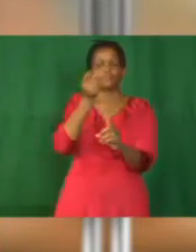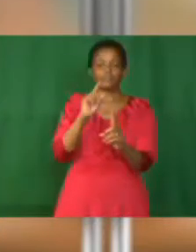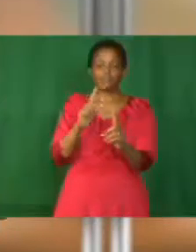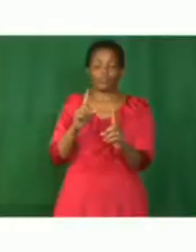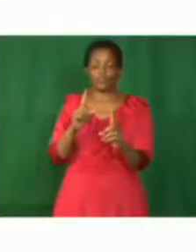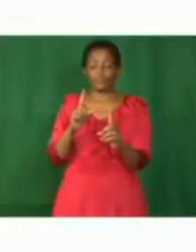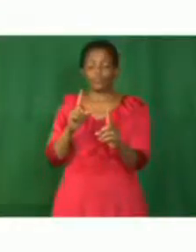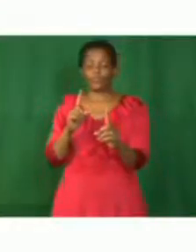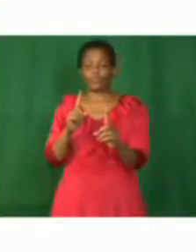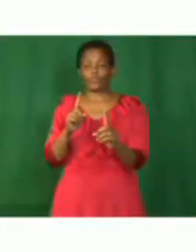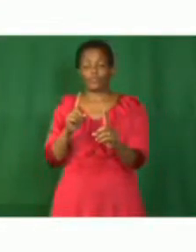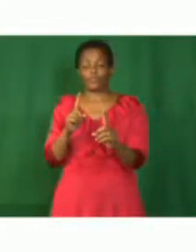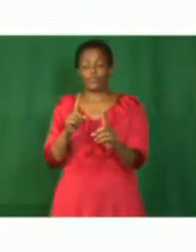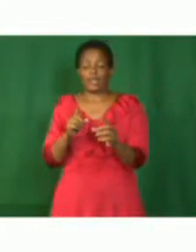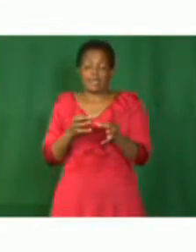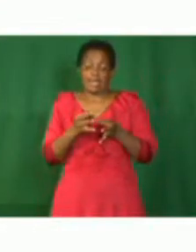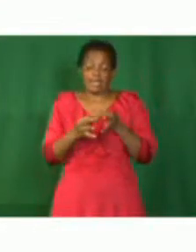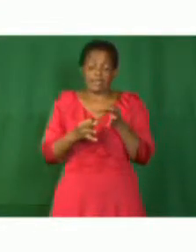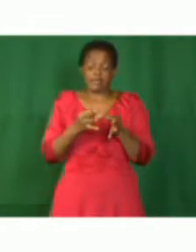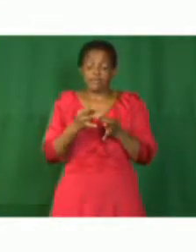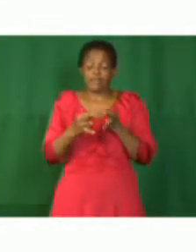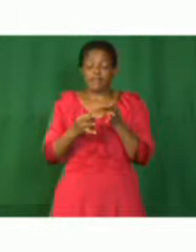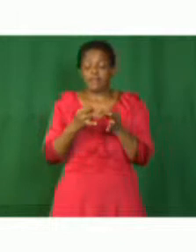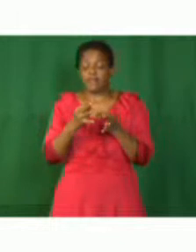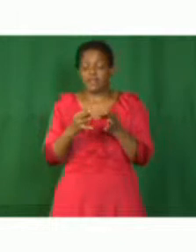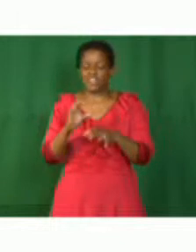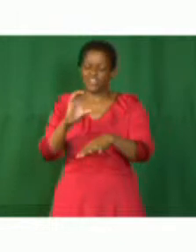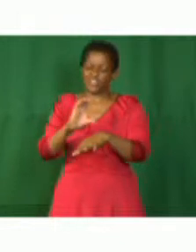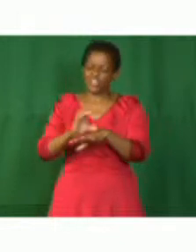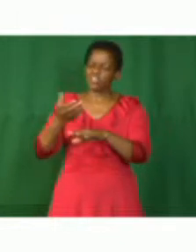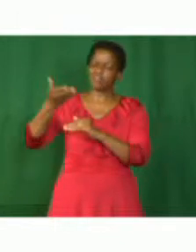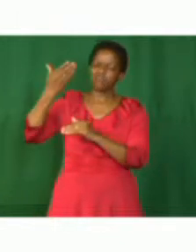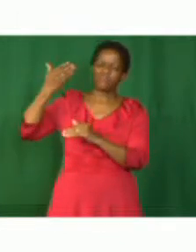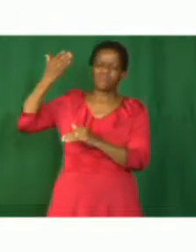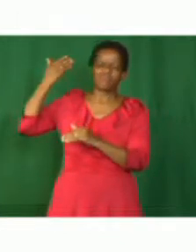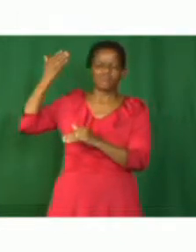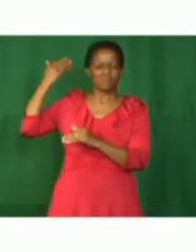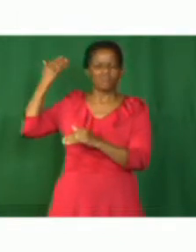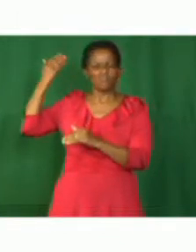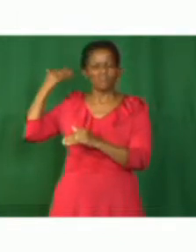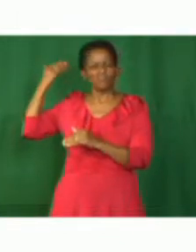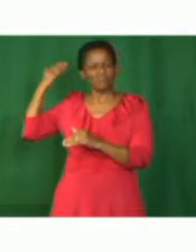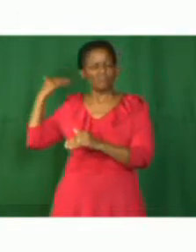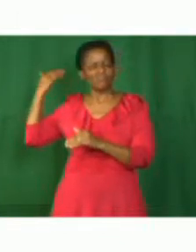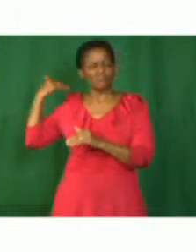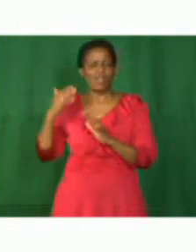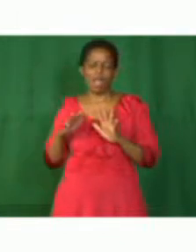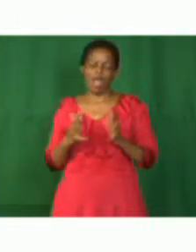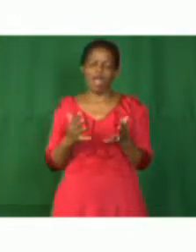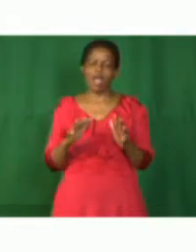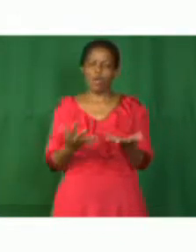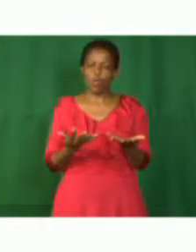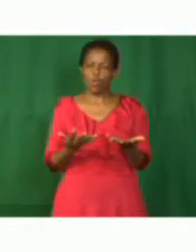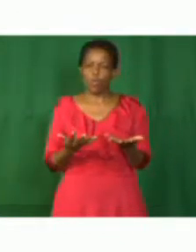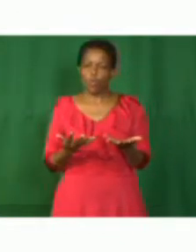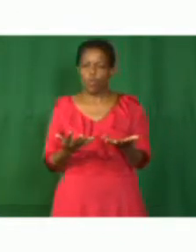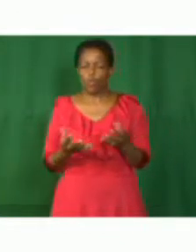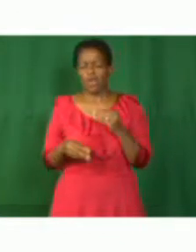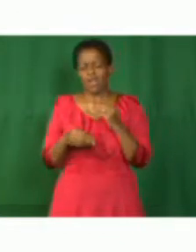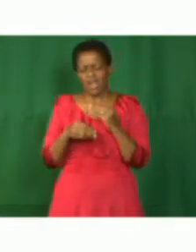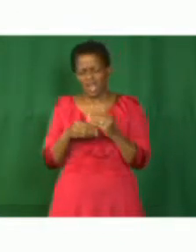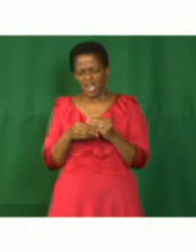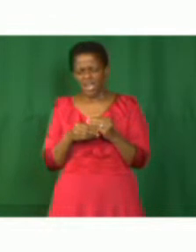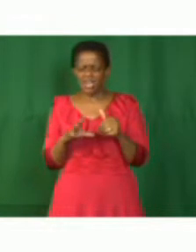characteristics of the early church, and you also have to explain the relevance of these